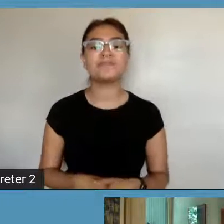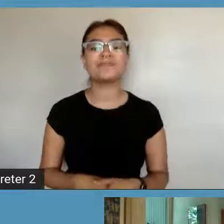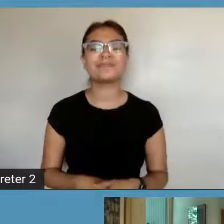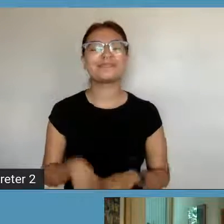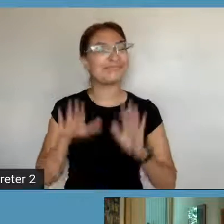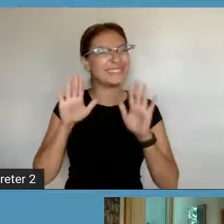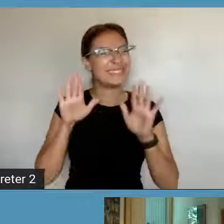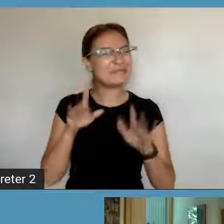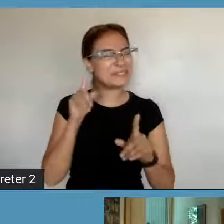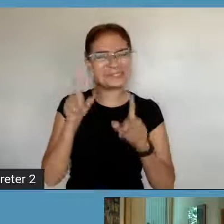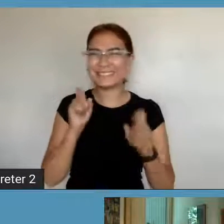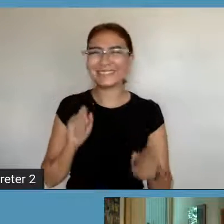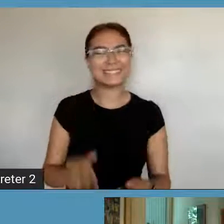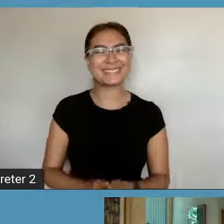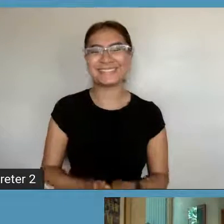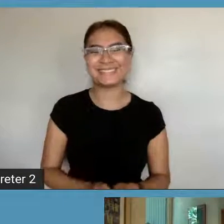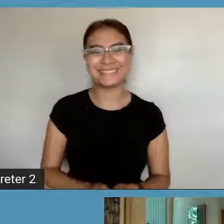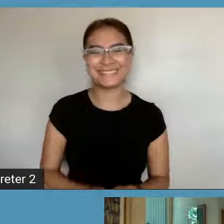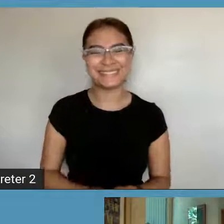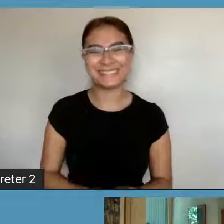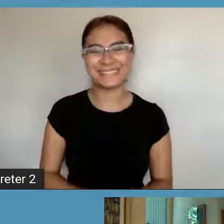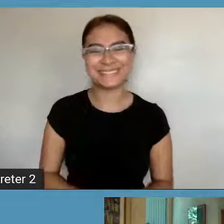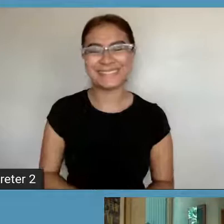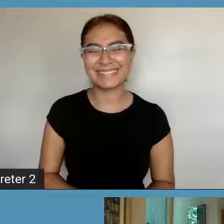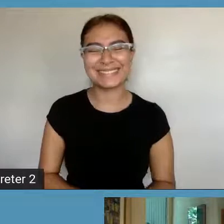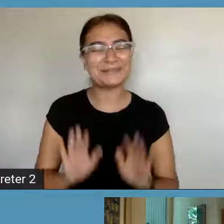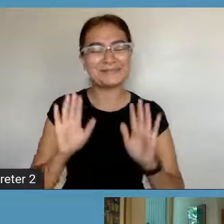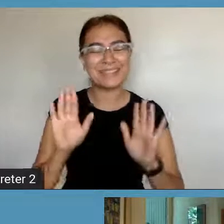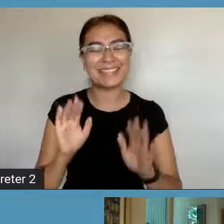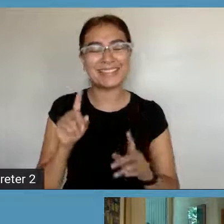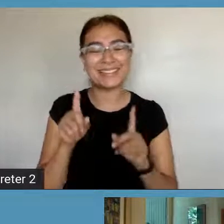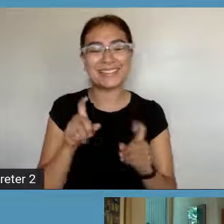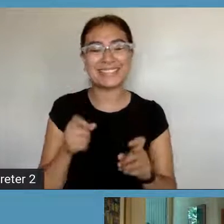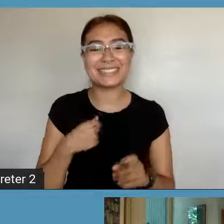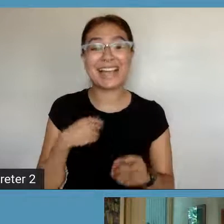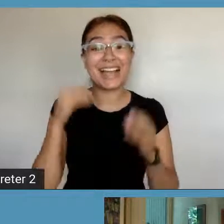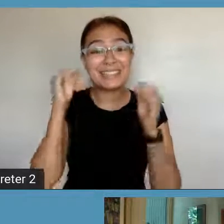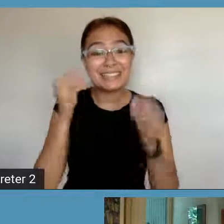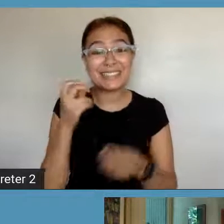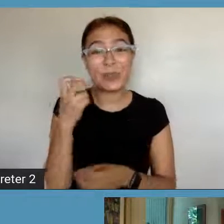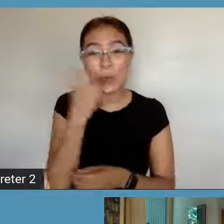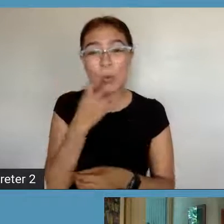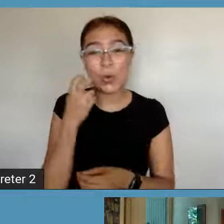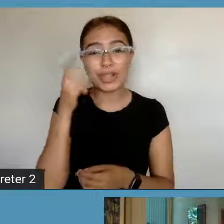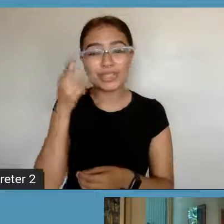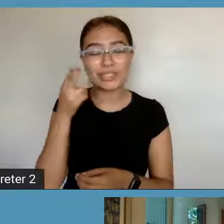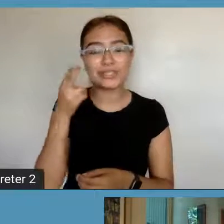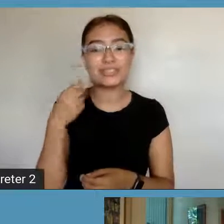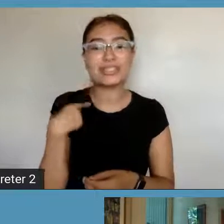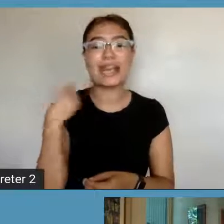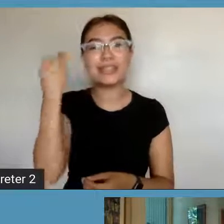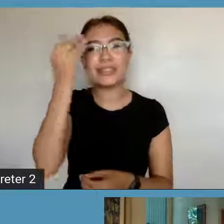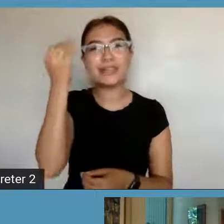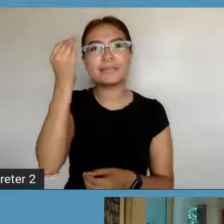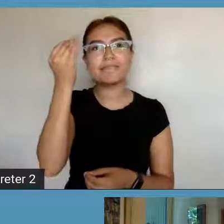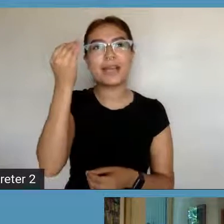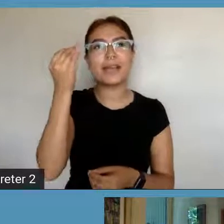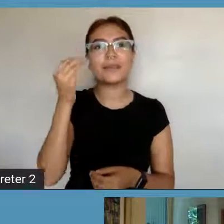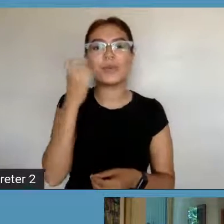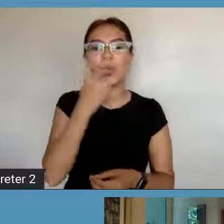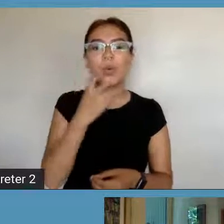questions. Such excellent questions. I teach oral history. And I think about, you know, oral histories are born